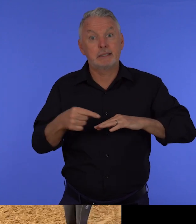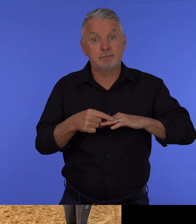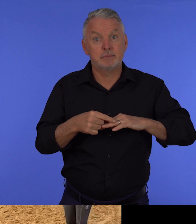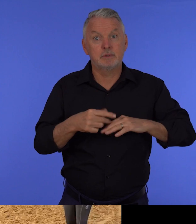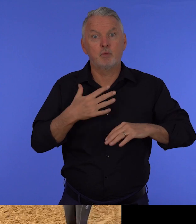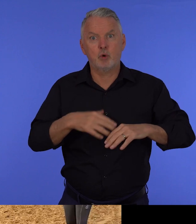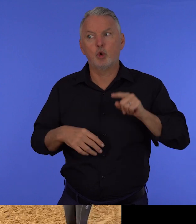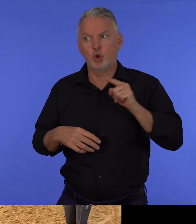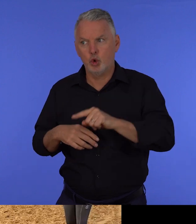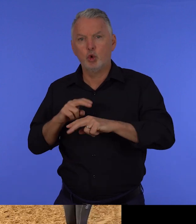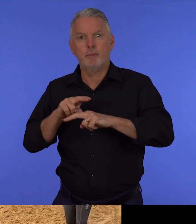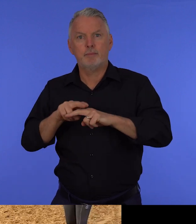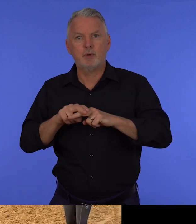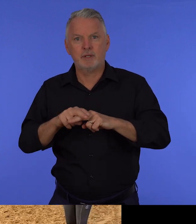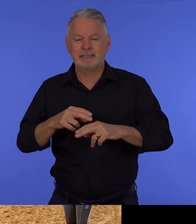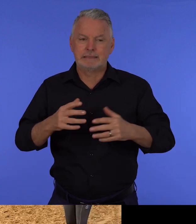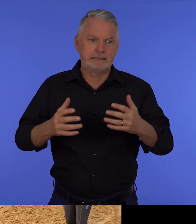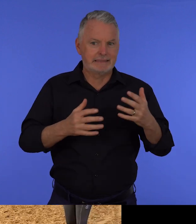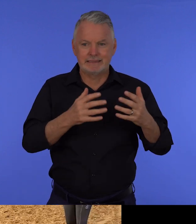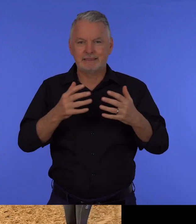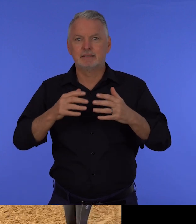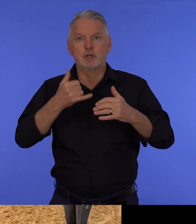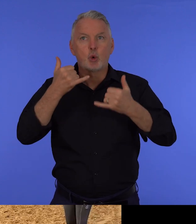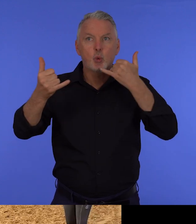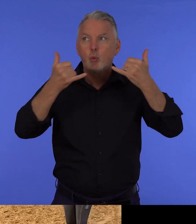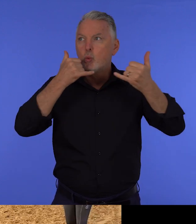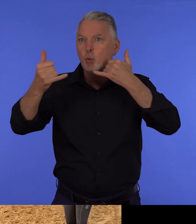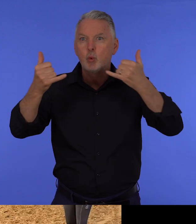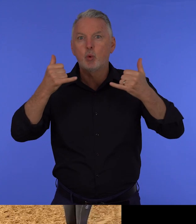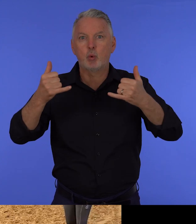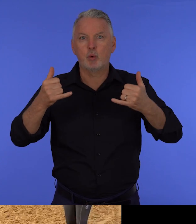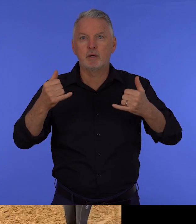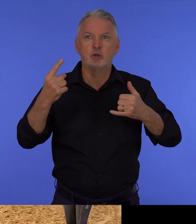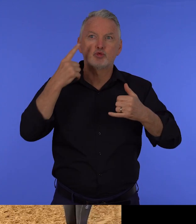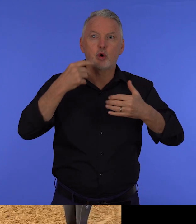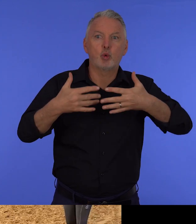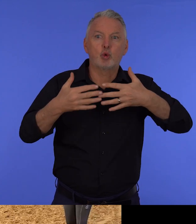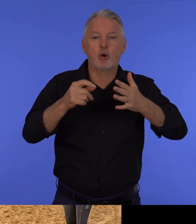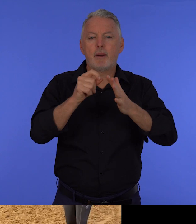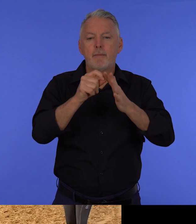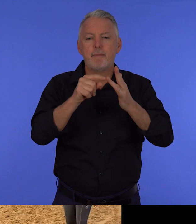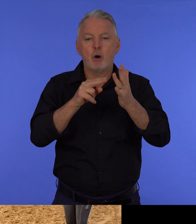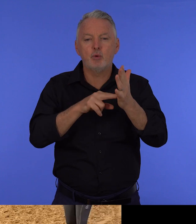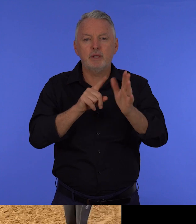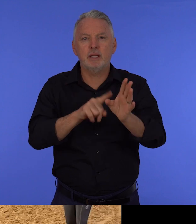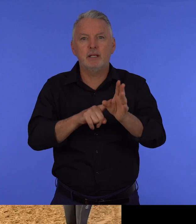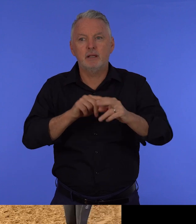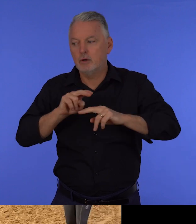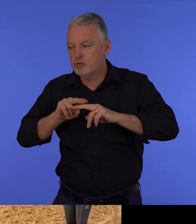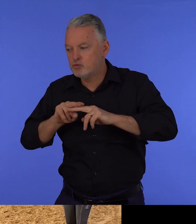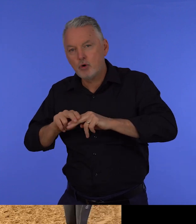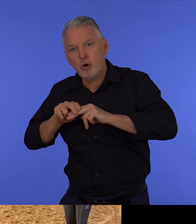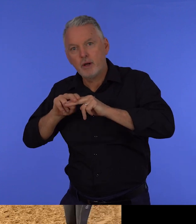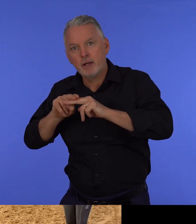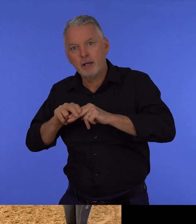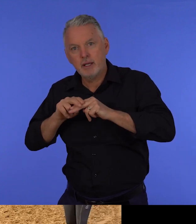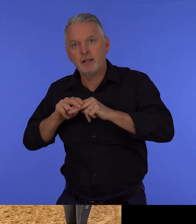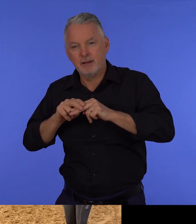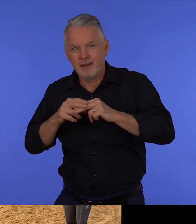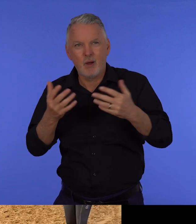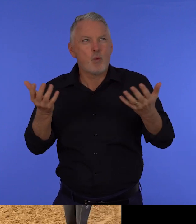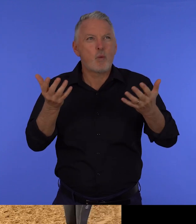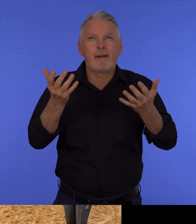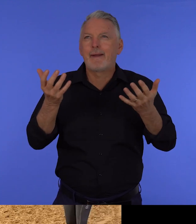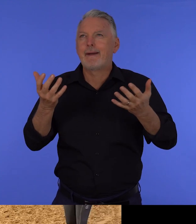hubby's baby. He wanted her to have a pony ride. So we had a look around. He made numerous phone calls in our